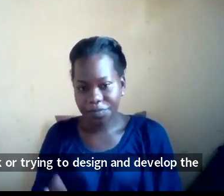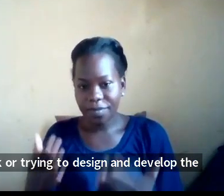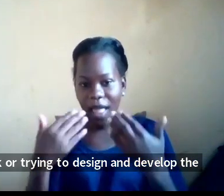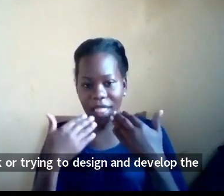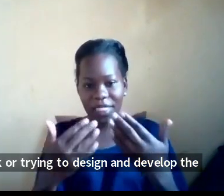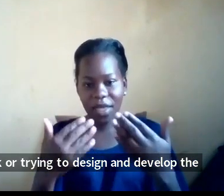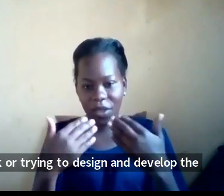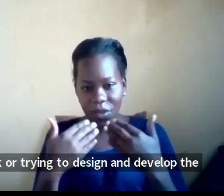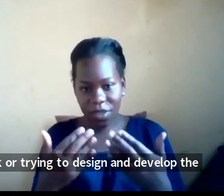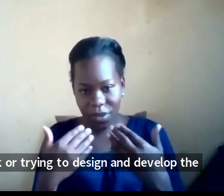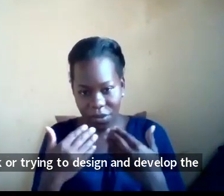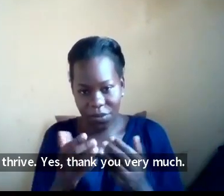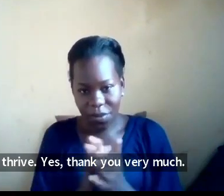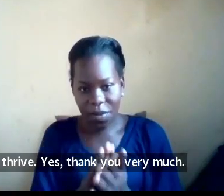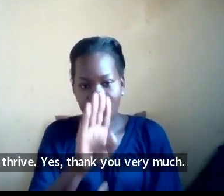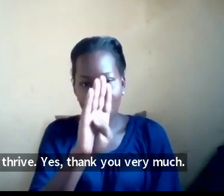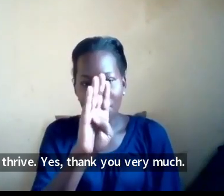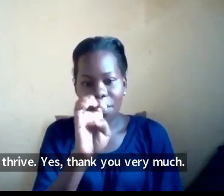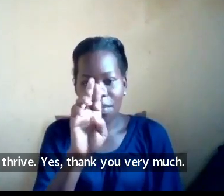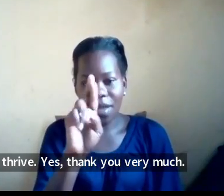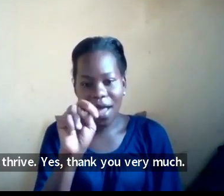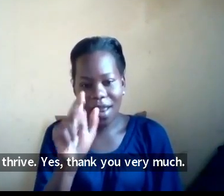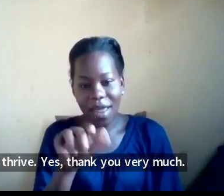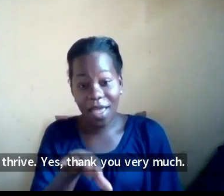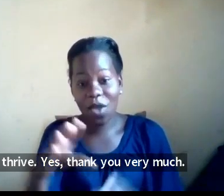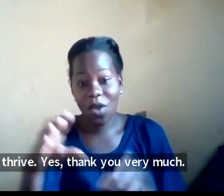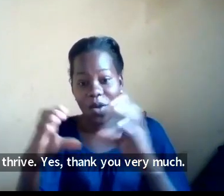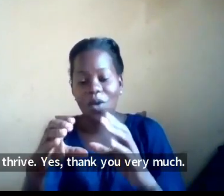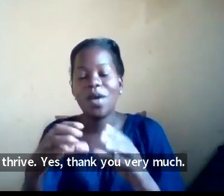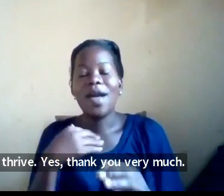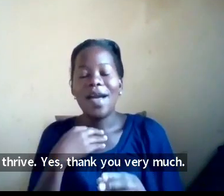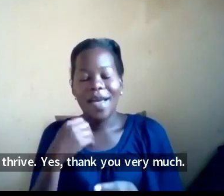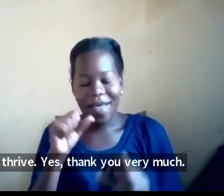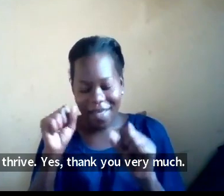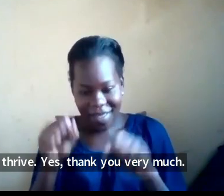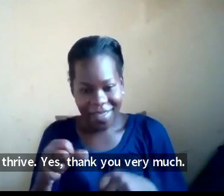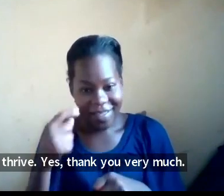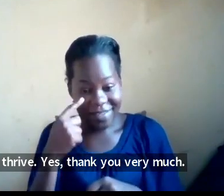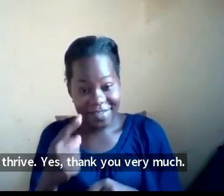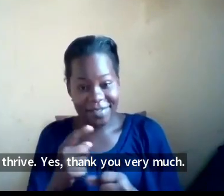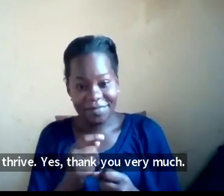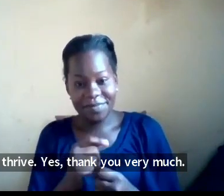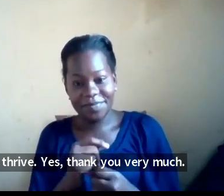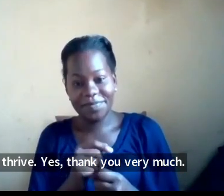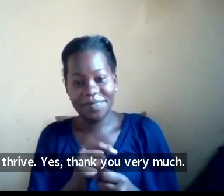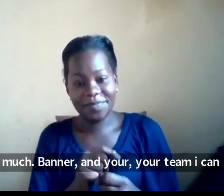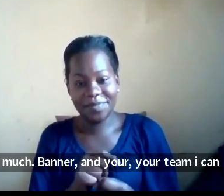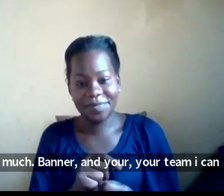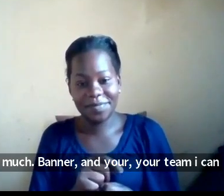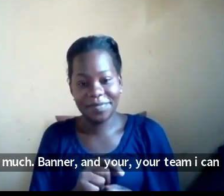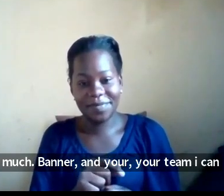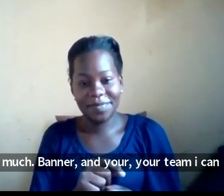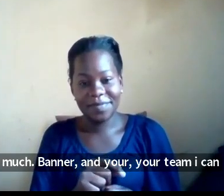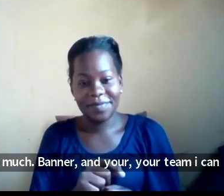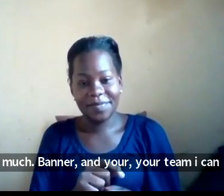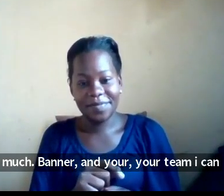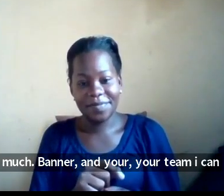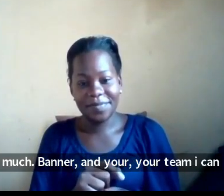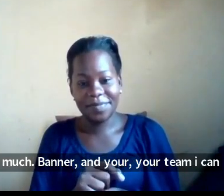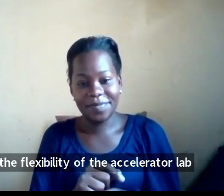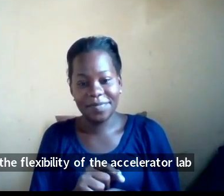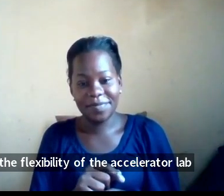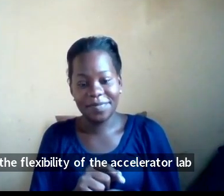much, Bana, and your team. I can testify as to the flexibility of the Accelerator